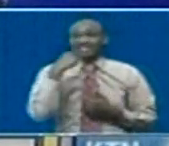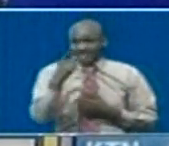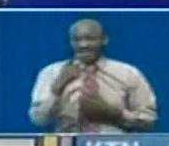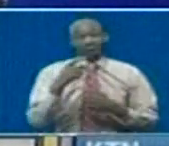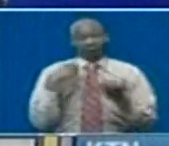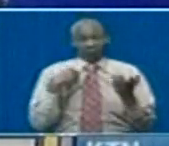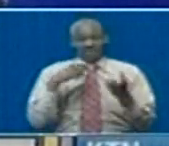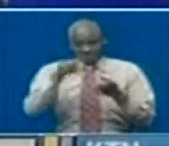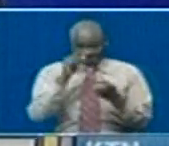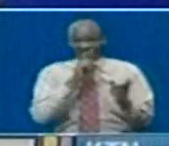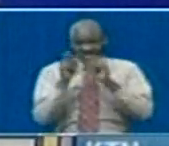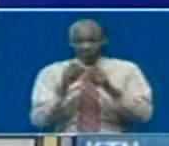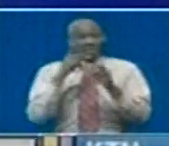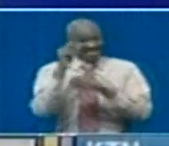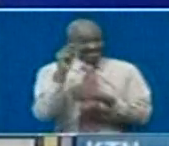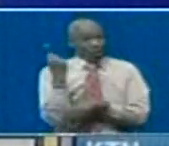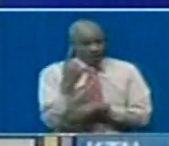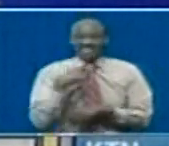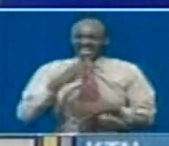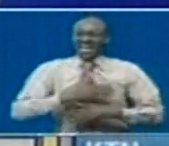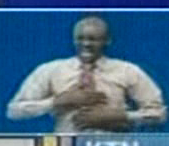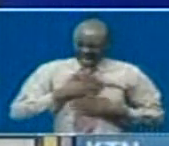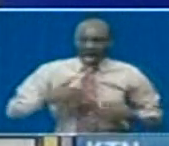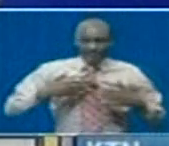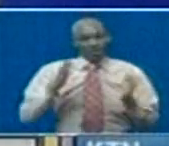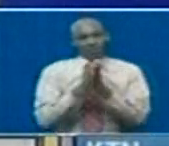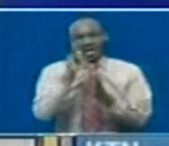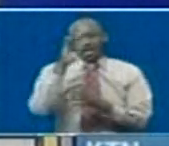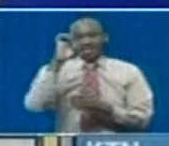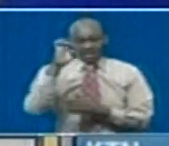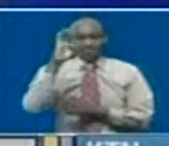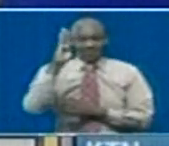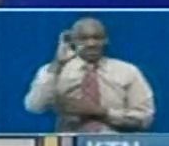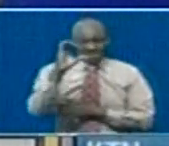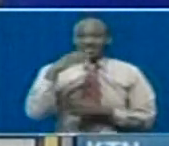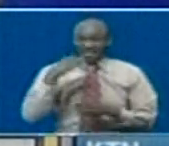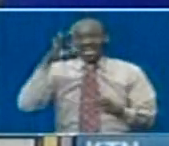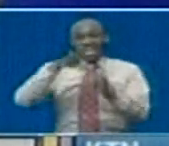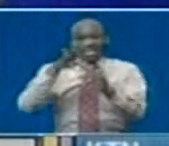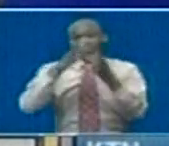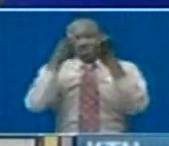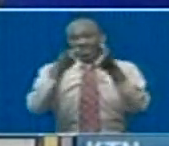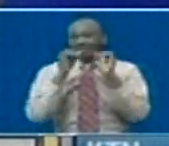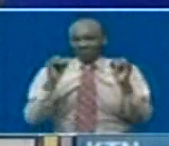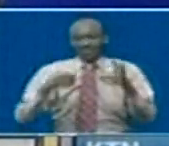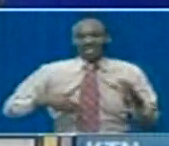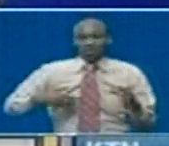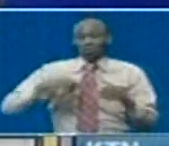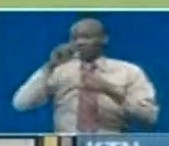in an exclusive interview that he was quite pleased with the IEBC's verdict that there will be no by-election in Gatundu South.